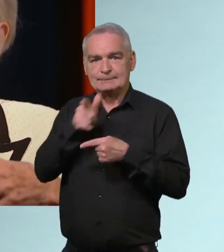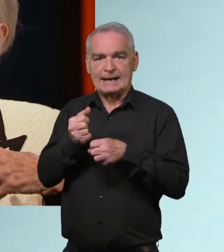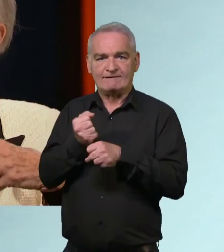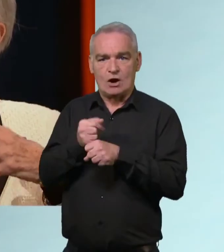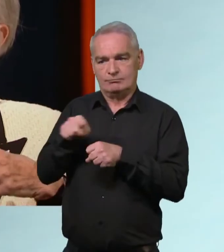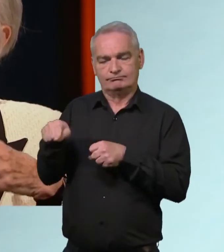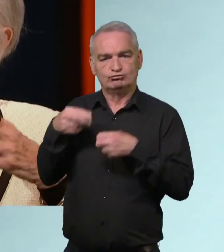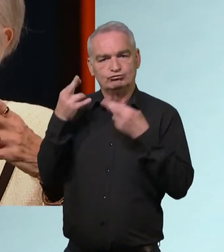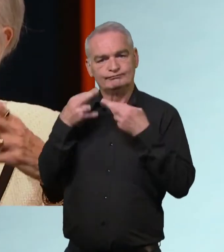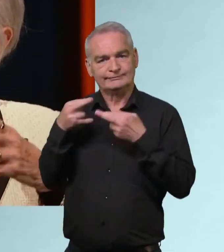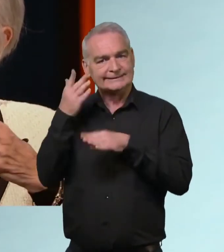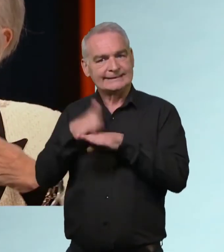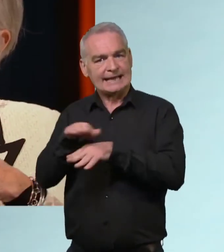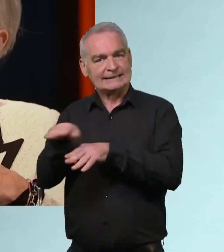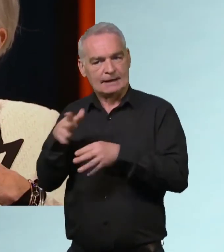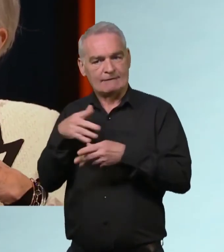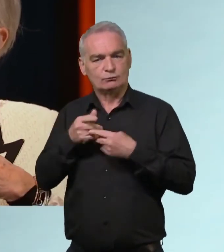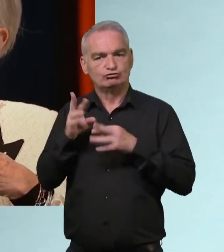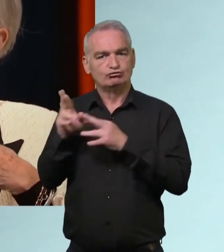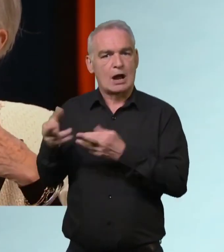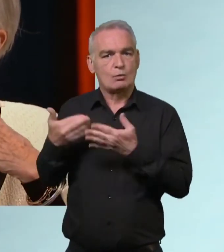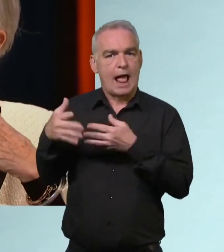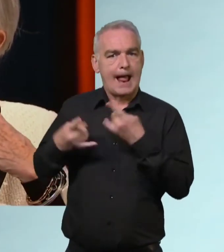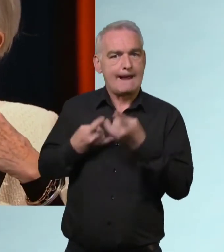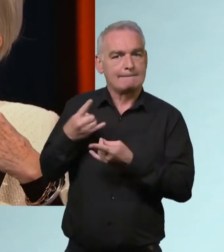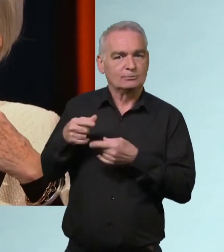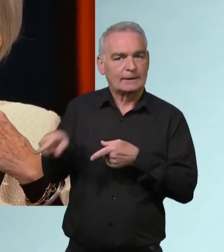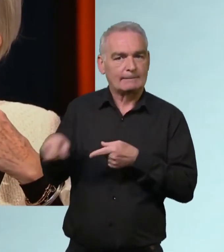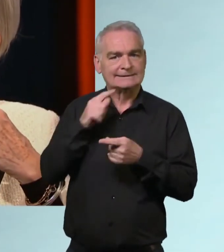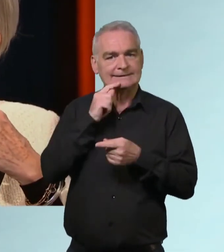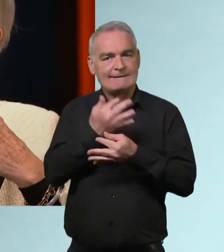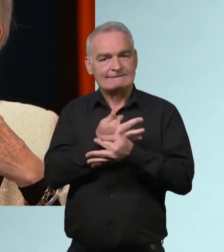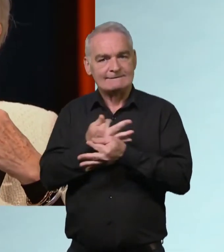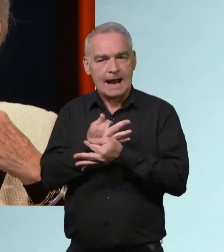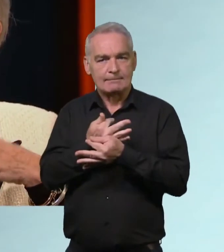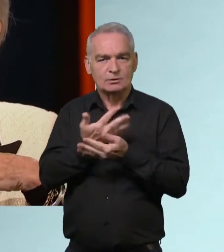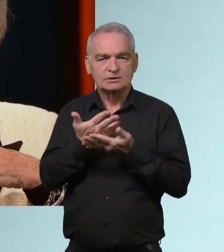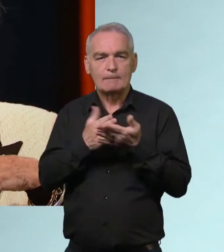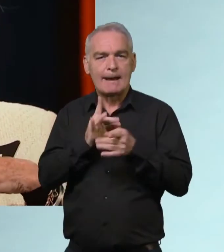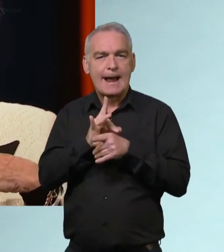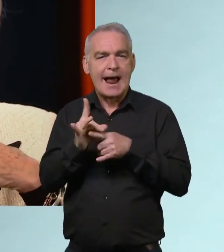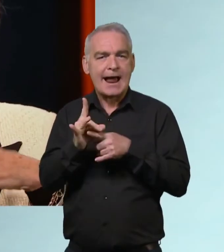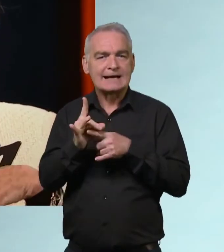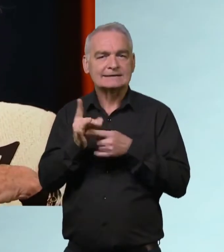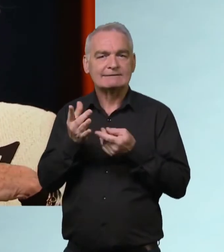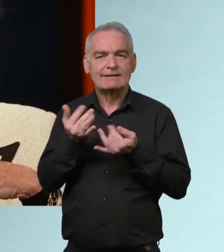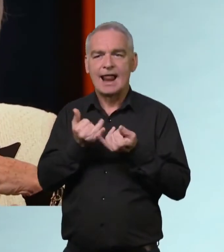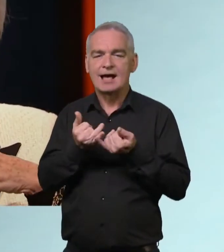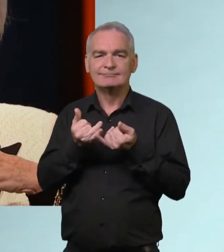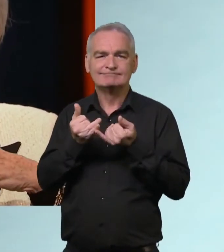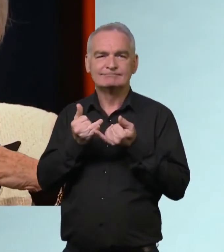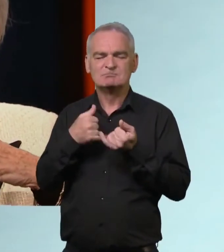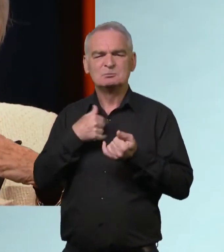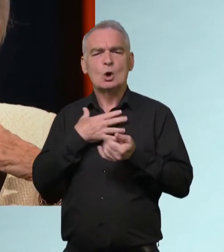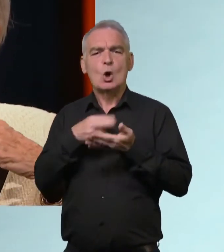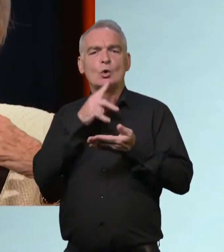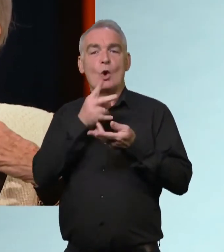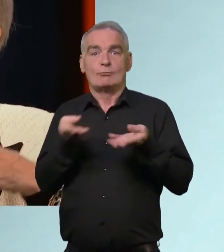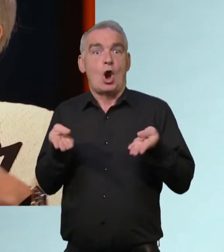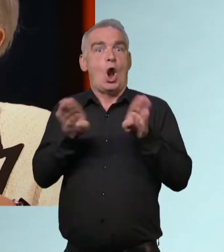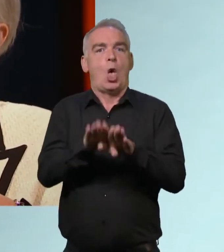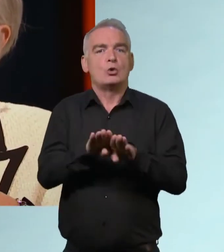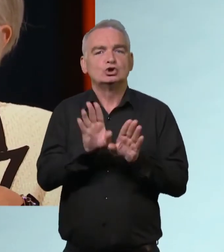really. But it's also so that the family can get some kind of, I hate using the word closure, but,